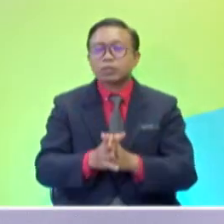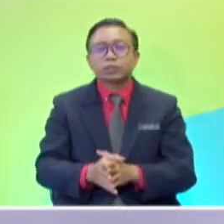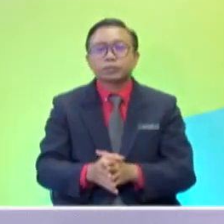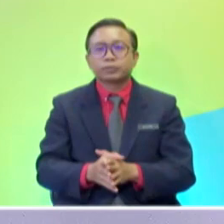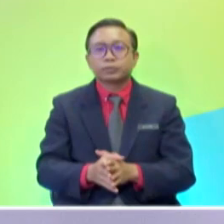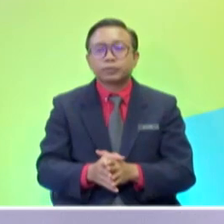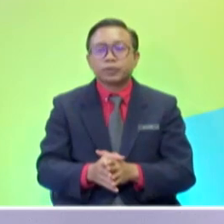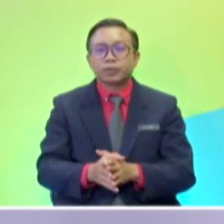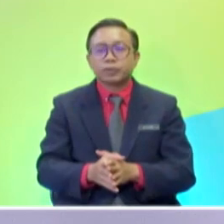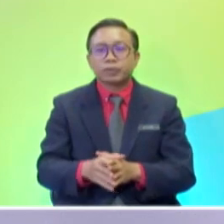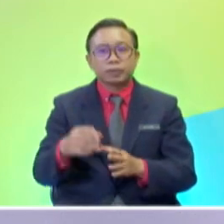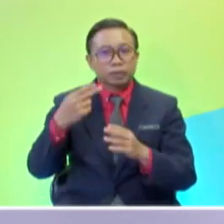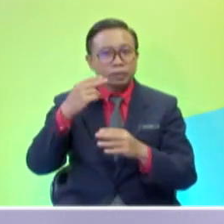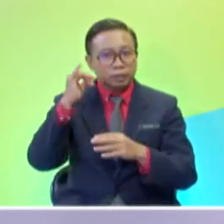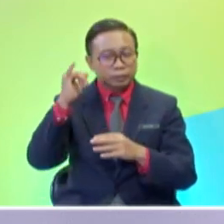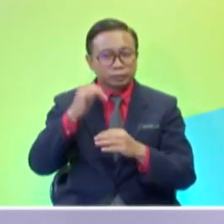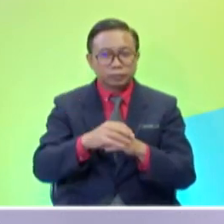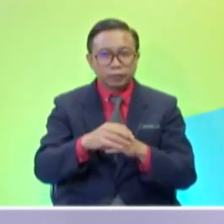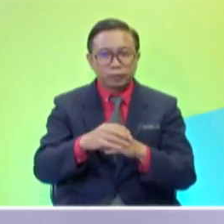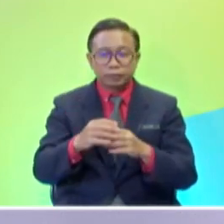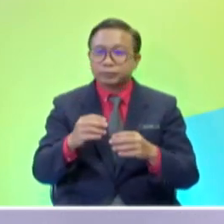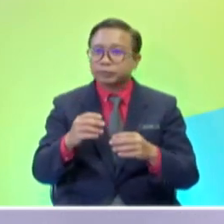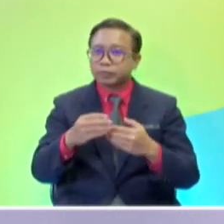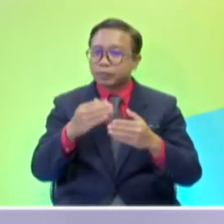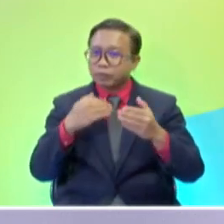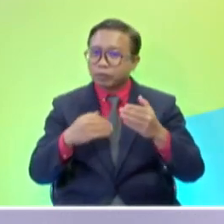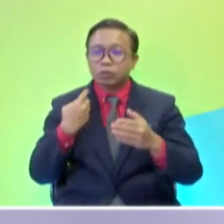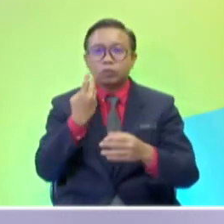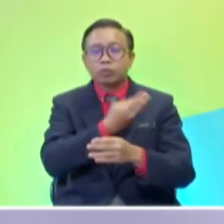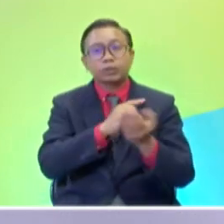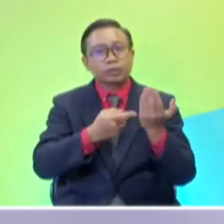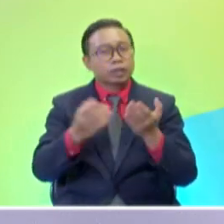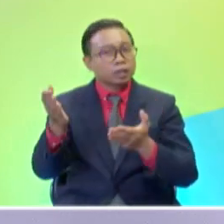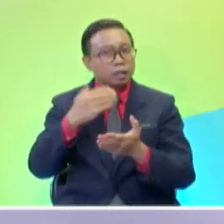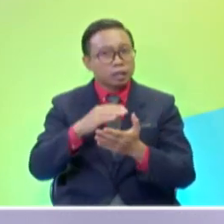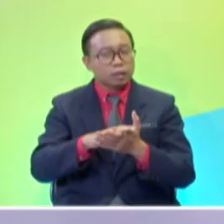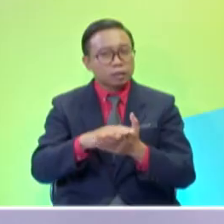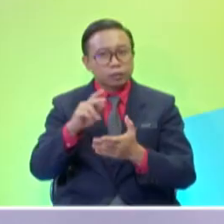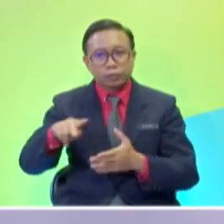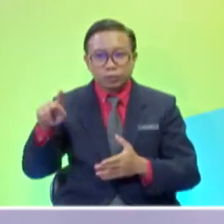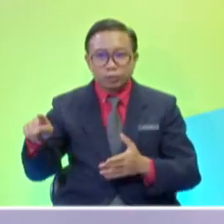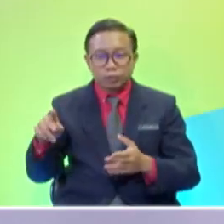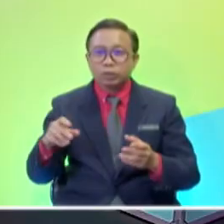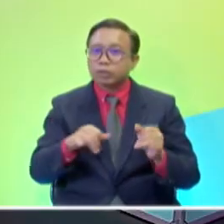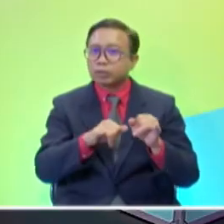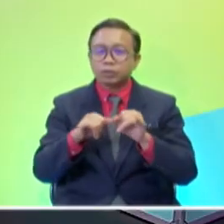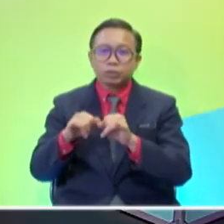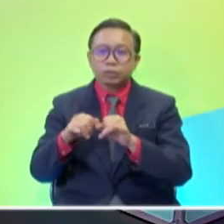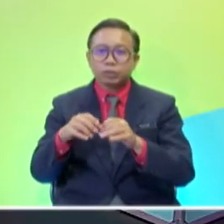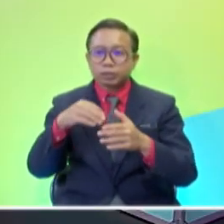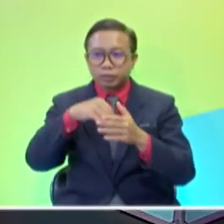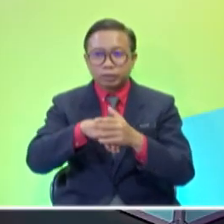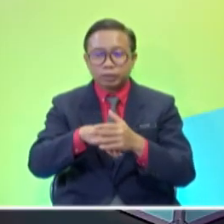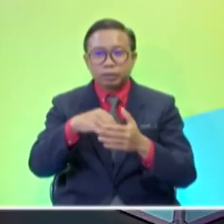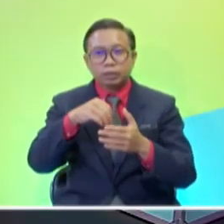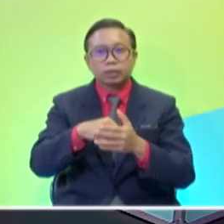right. It's great to have all our teachers here. But before we start the lesson, let's have our pupils who will be joining us. Let's have them here in